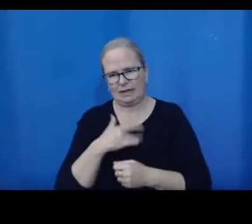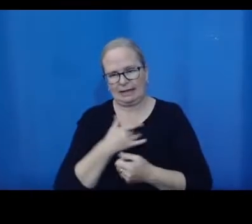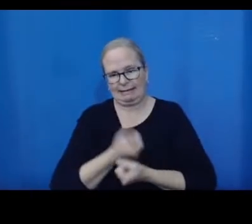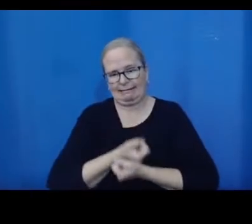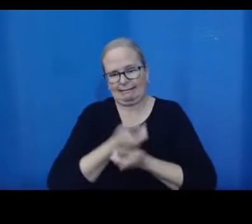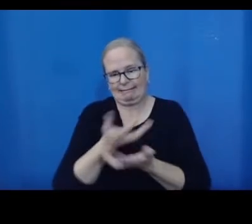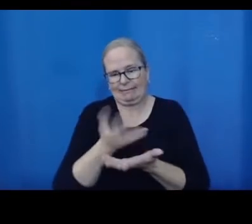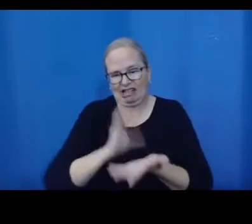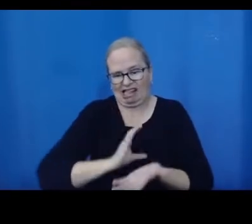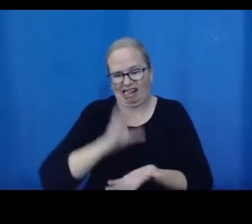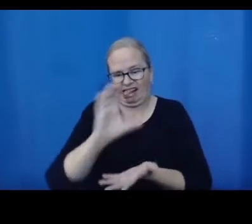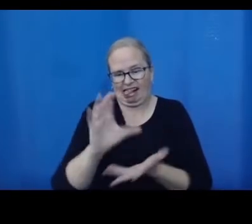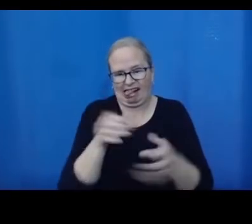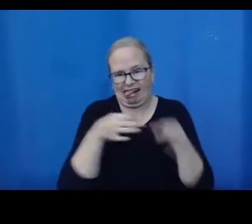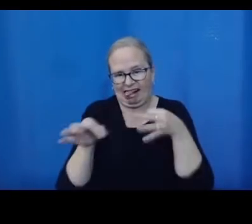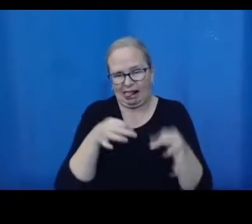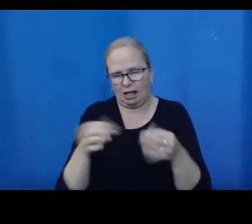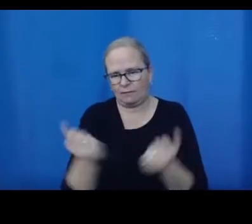today,